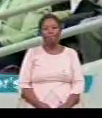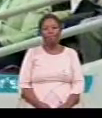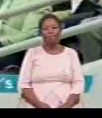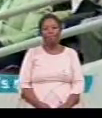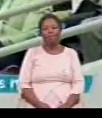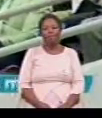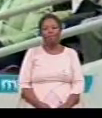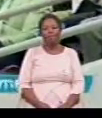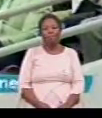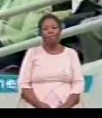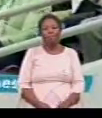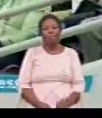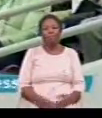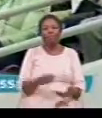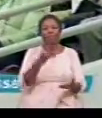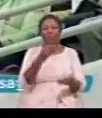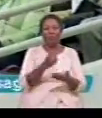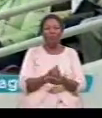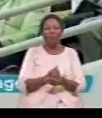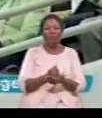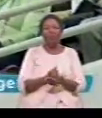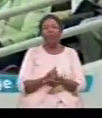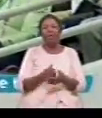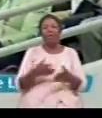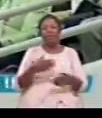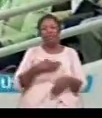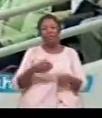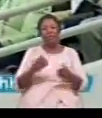Let's fill the forms in capital letters.